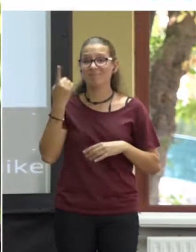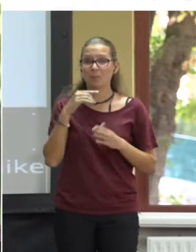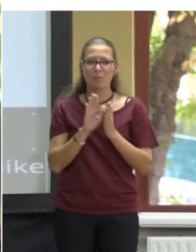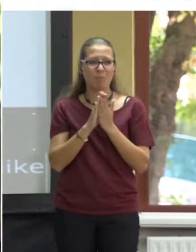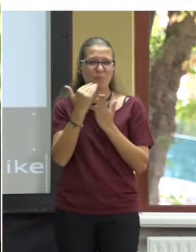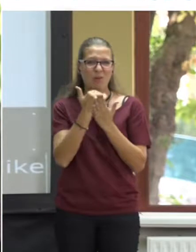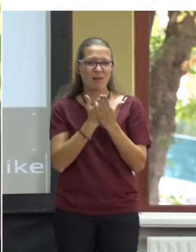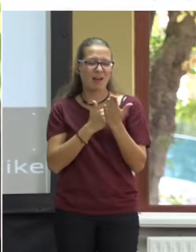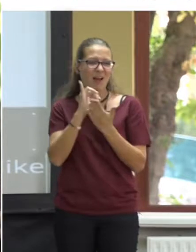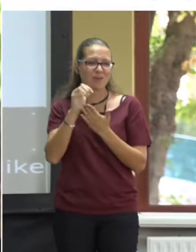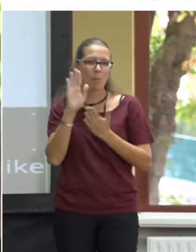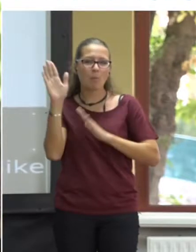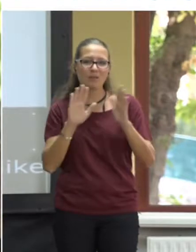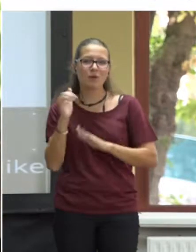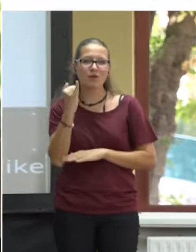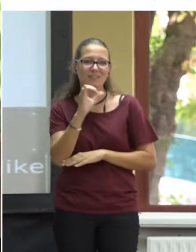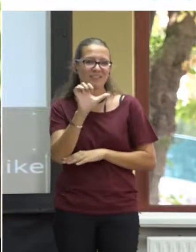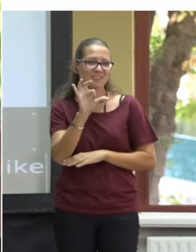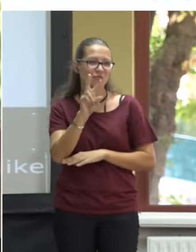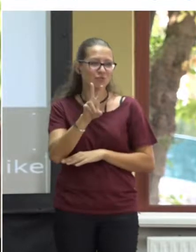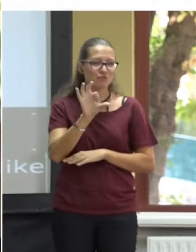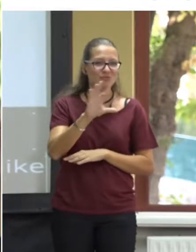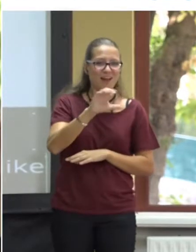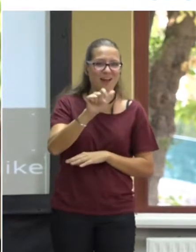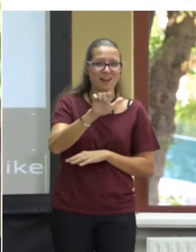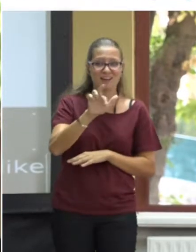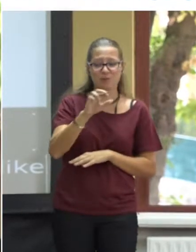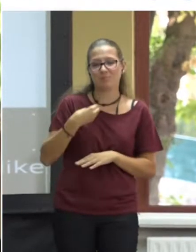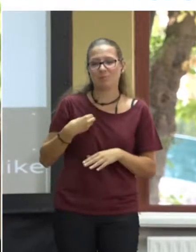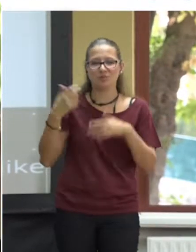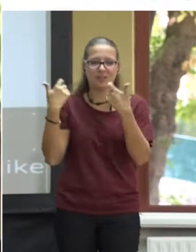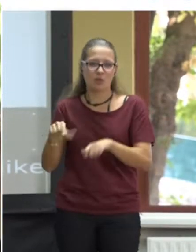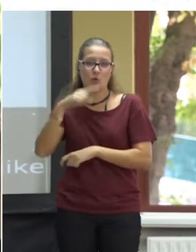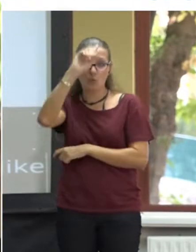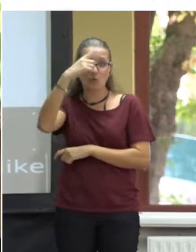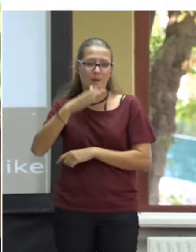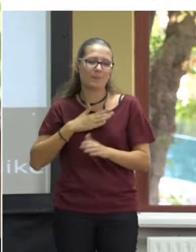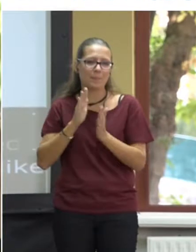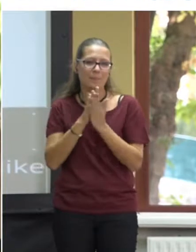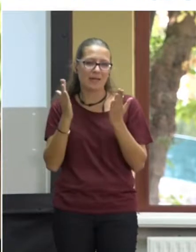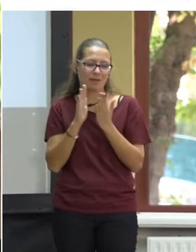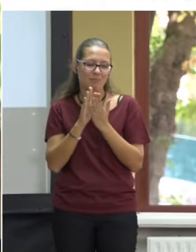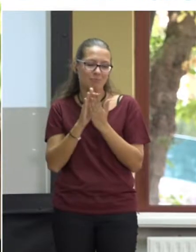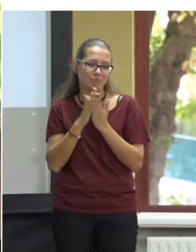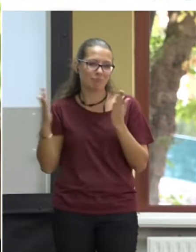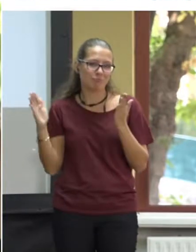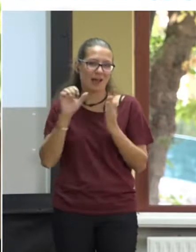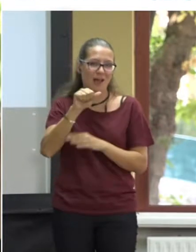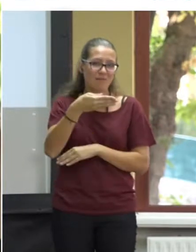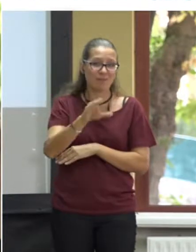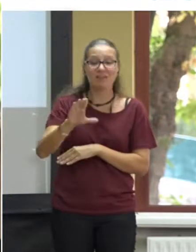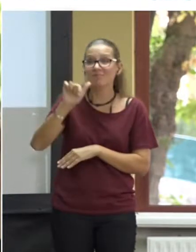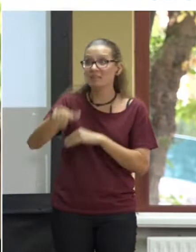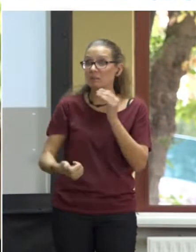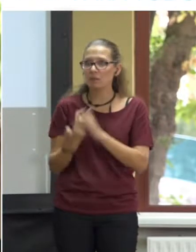say that the moderator in the program, Jesus Garcia Calero from the ABC Culture section, he has apologized. He called